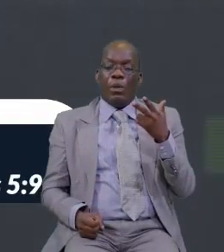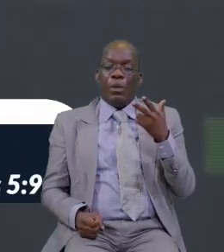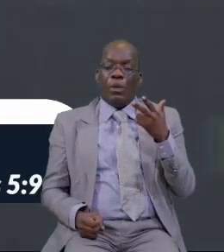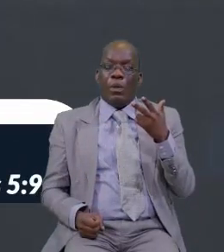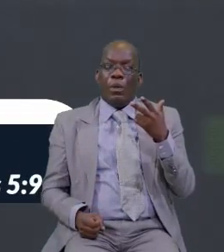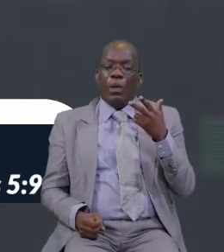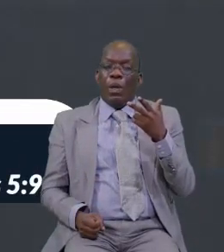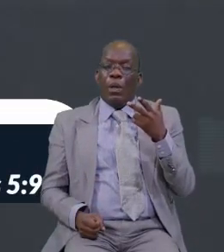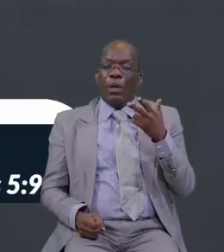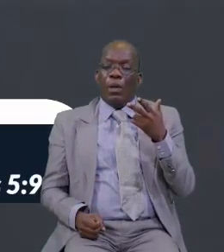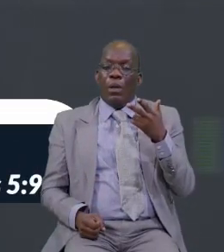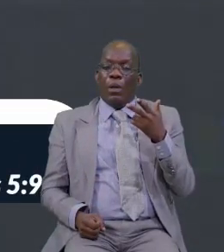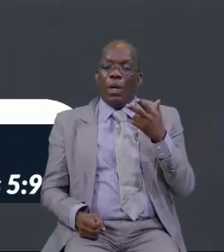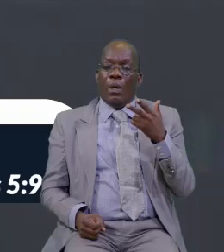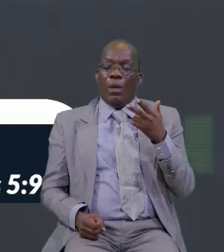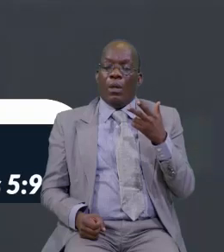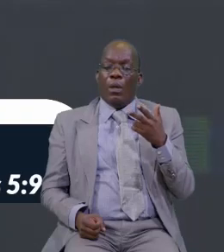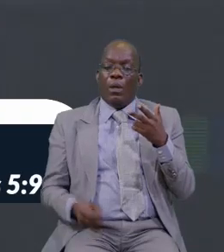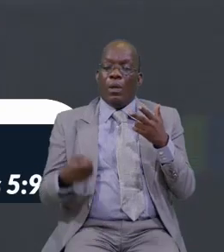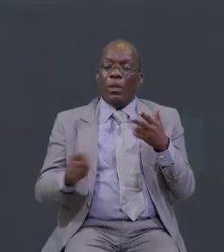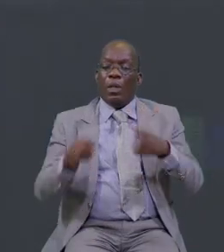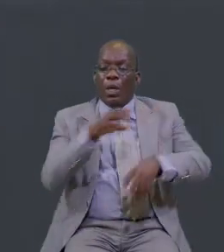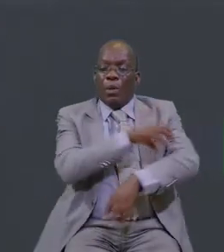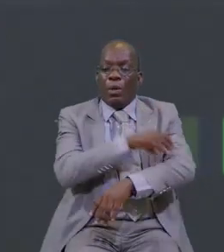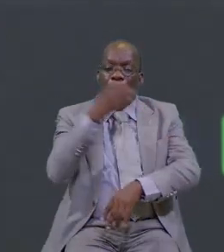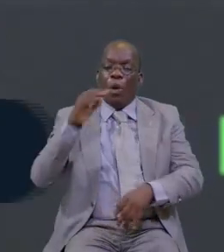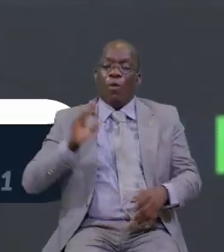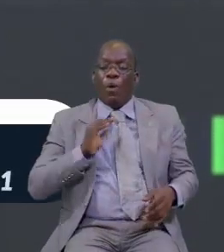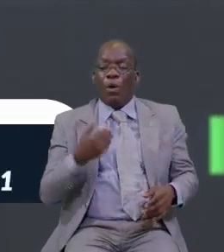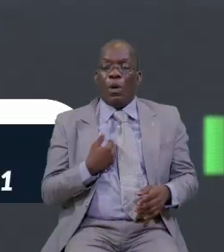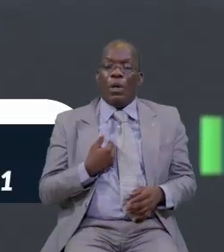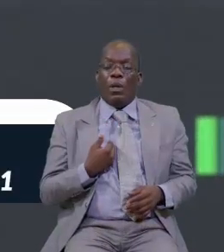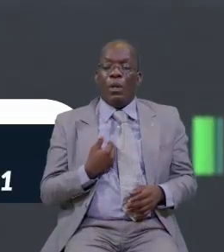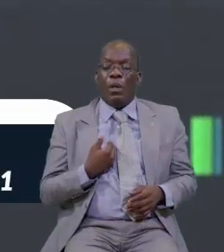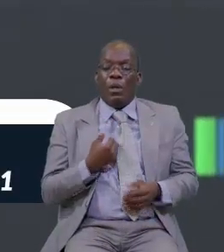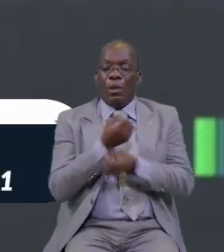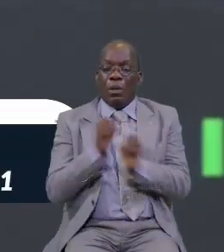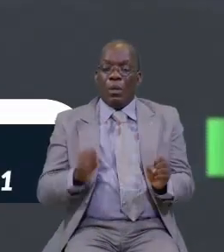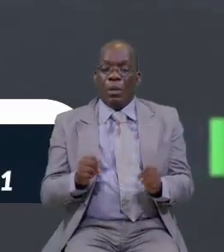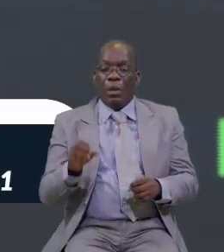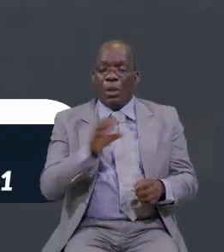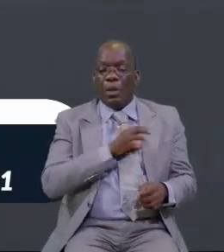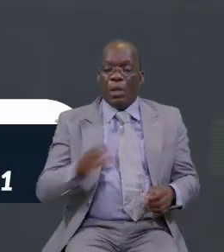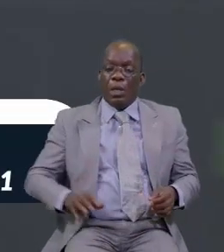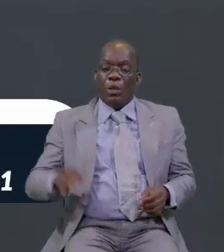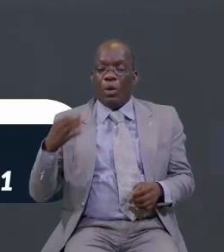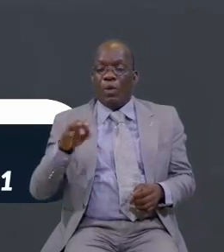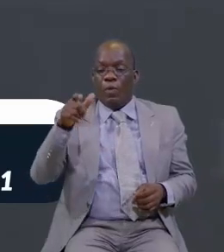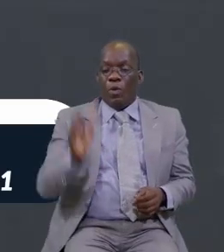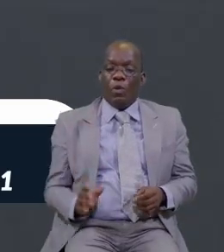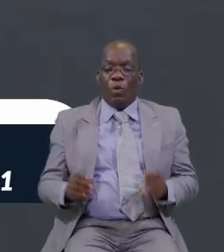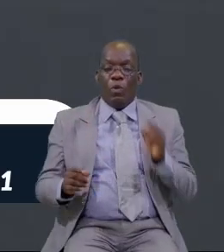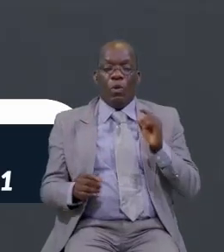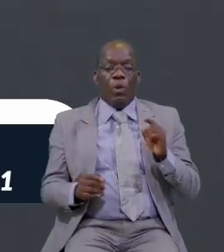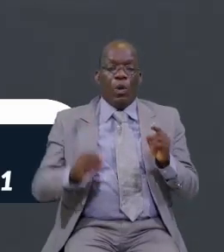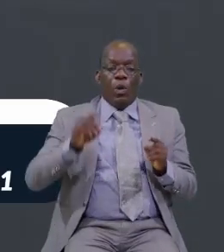Look at number 1, Christ of God. In Luke chapter 9, reading from